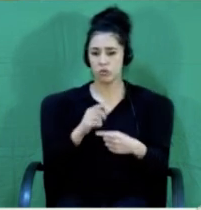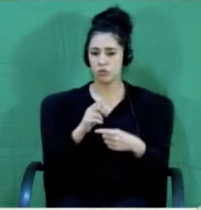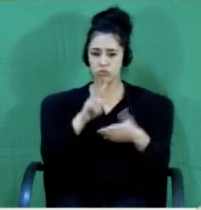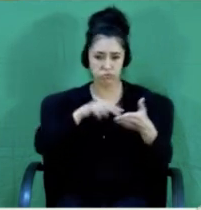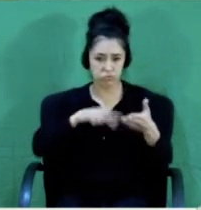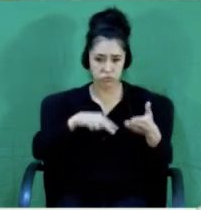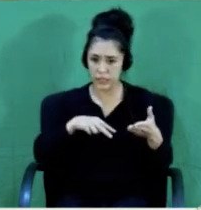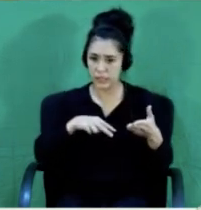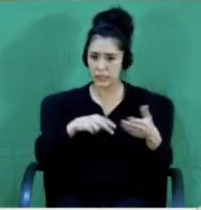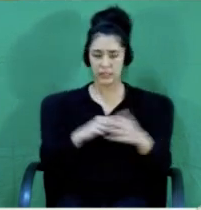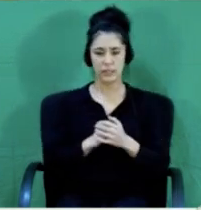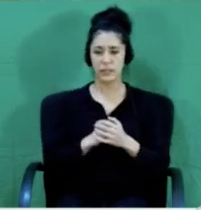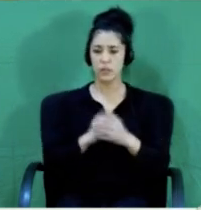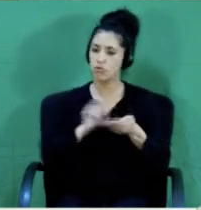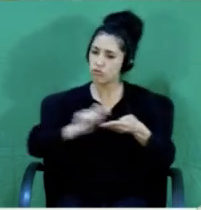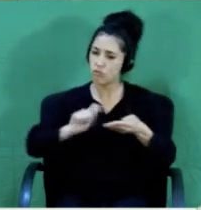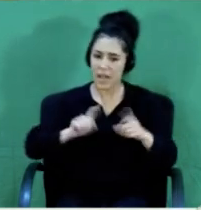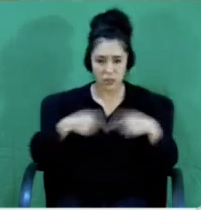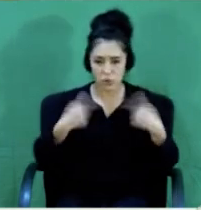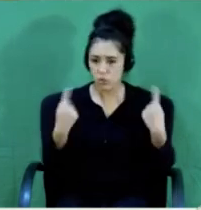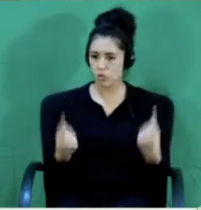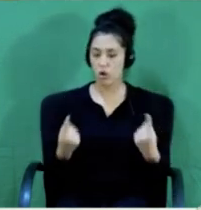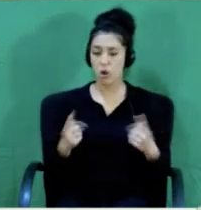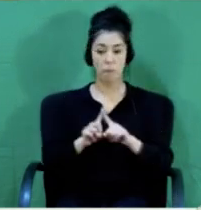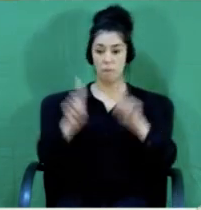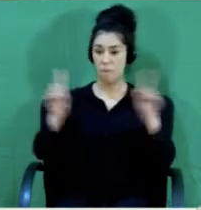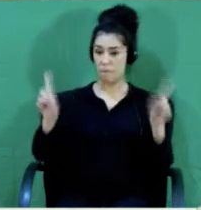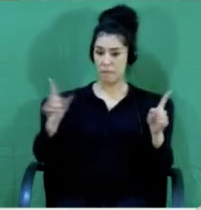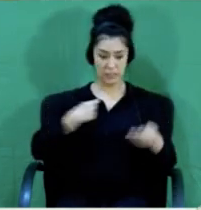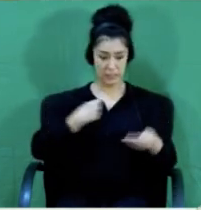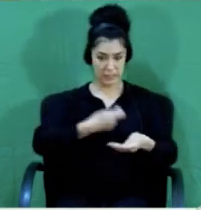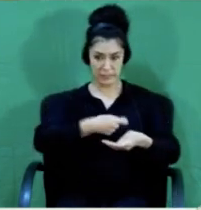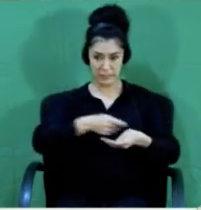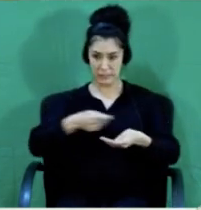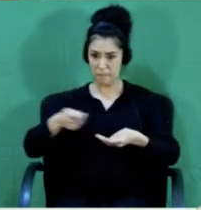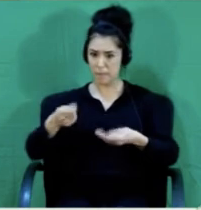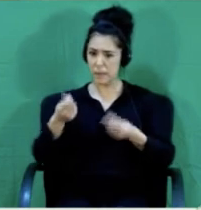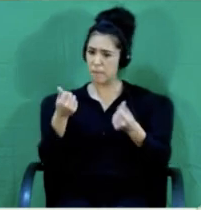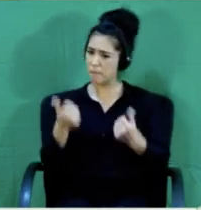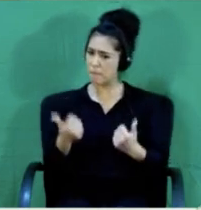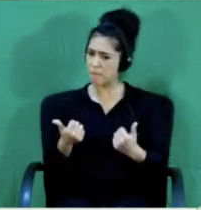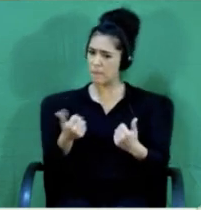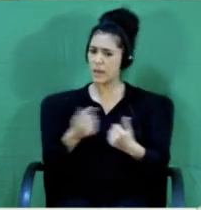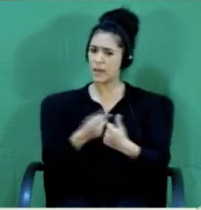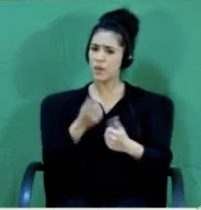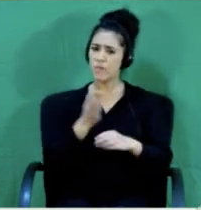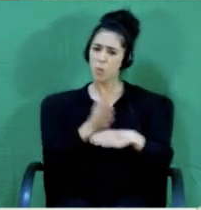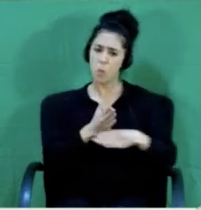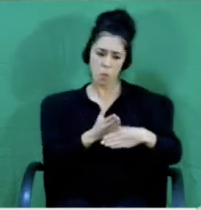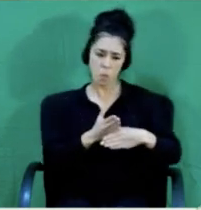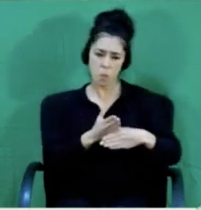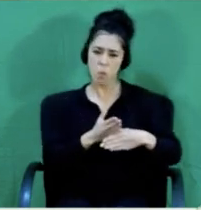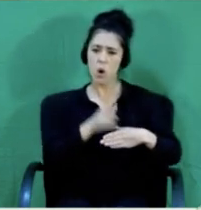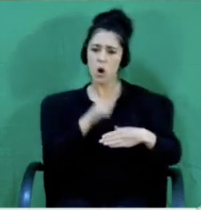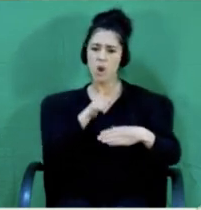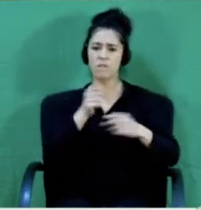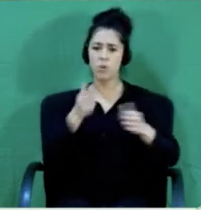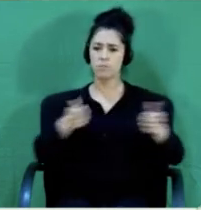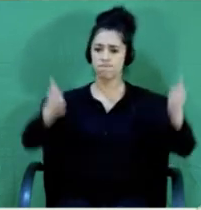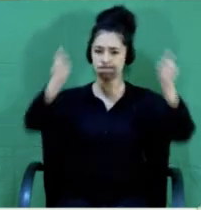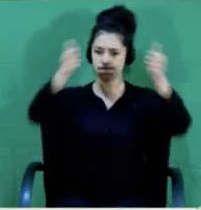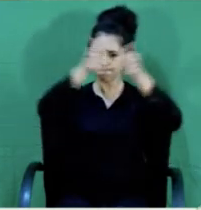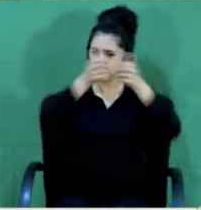maar ons spandeer meer geld om vir bureaukrate werk te skep. Every child without a quality